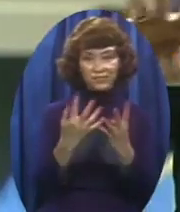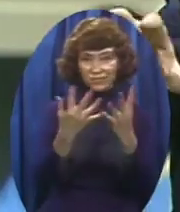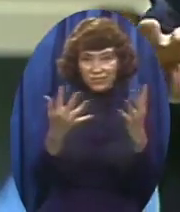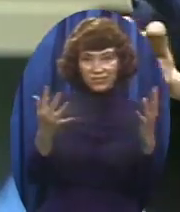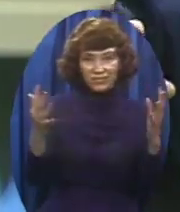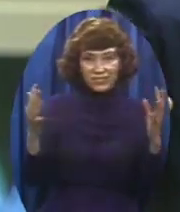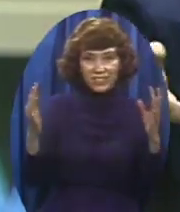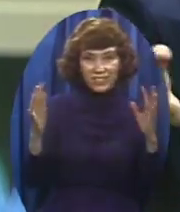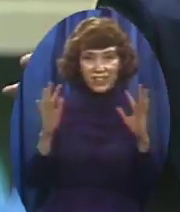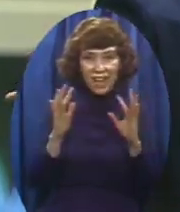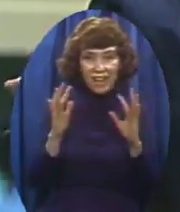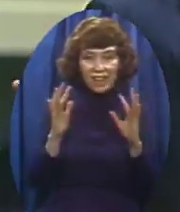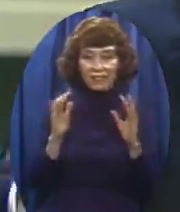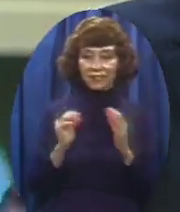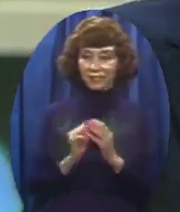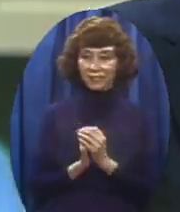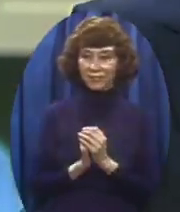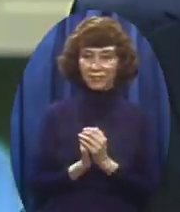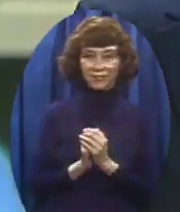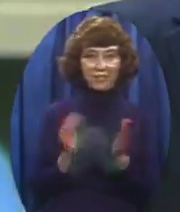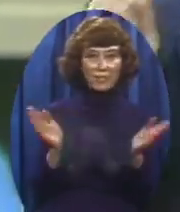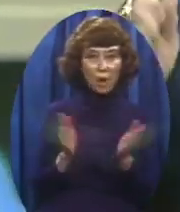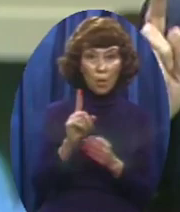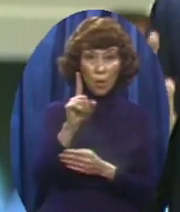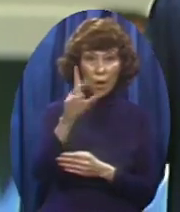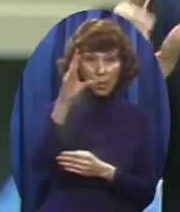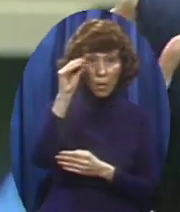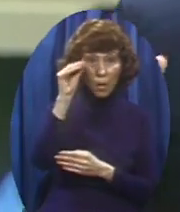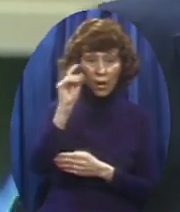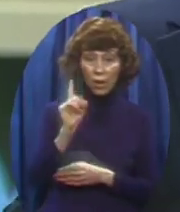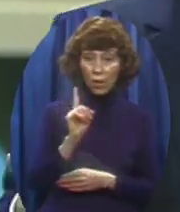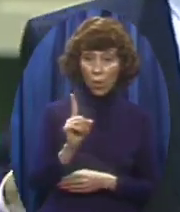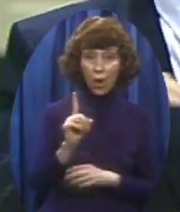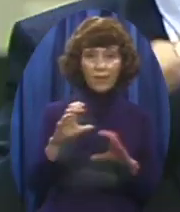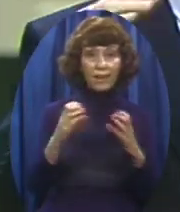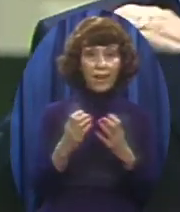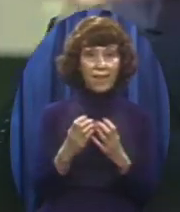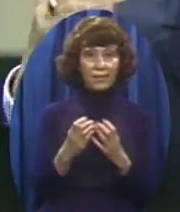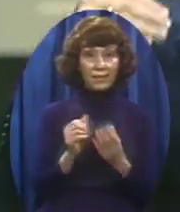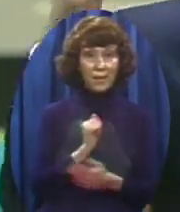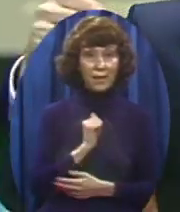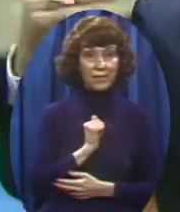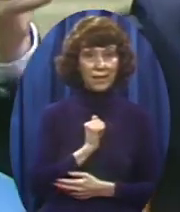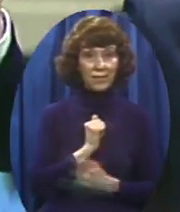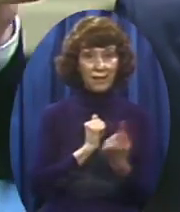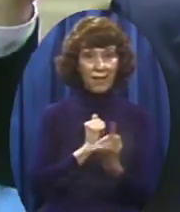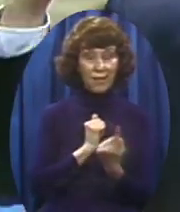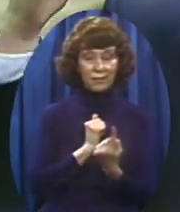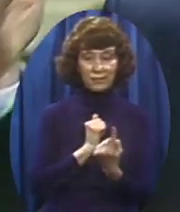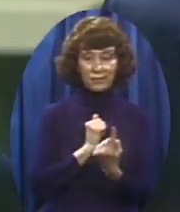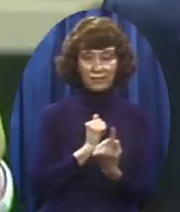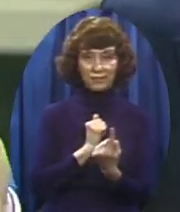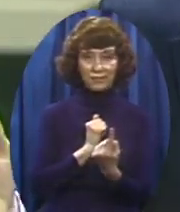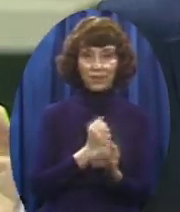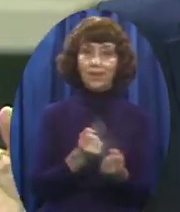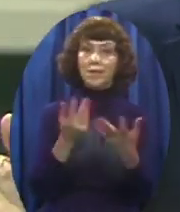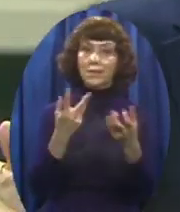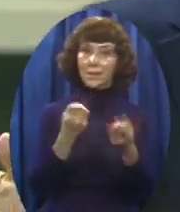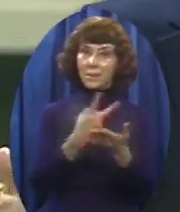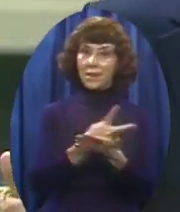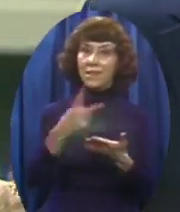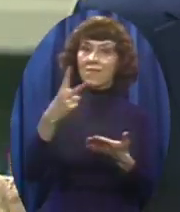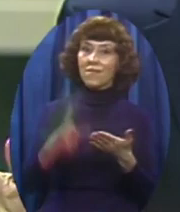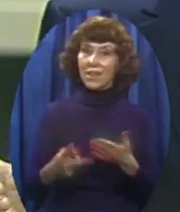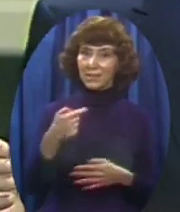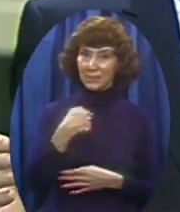that sort of selected off an area down front here. And I had one boy in one class, and I can tell you a lot of failures and a lot of lessons I learned